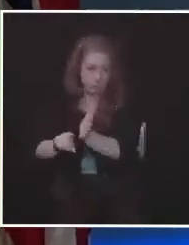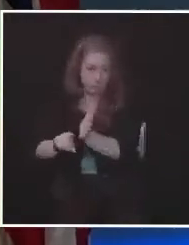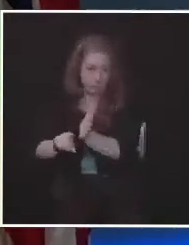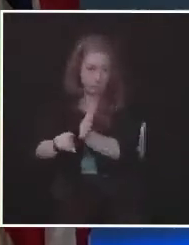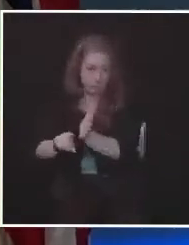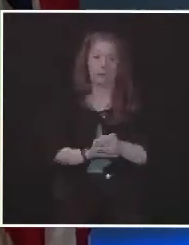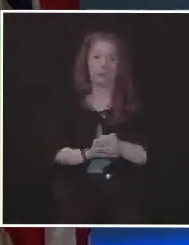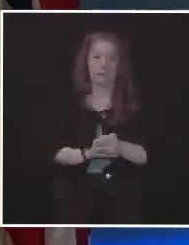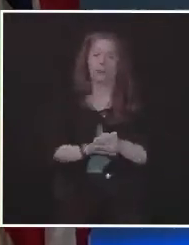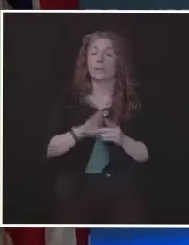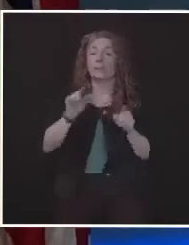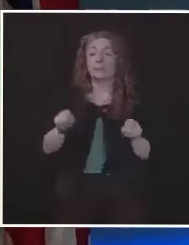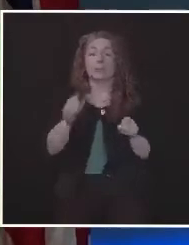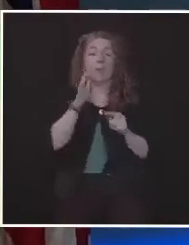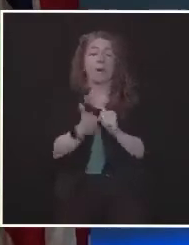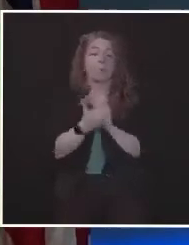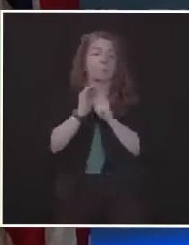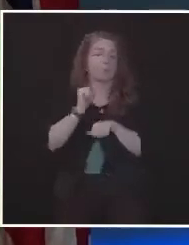for success.